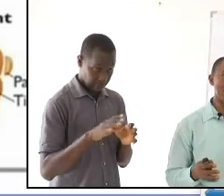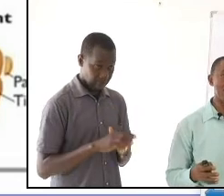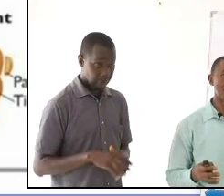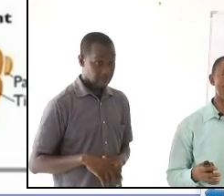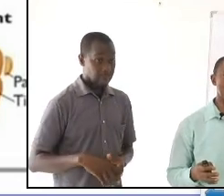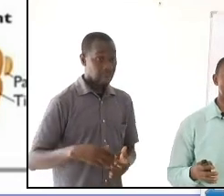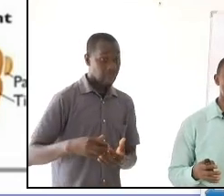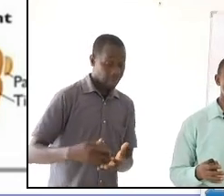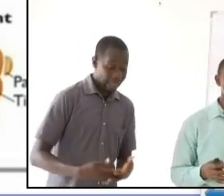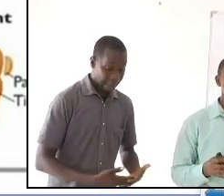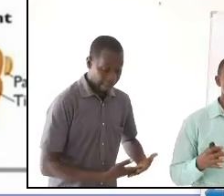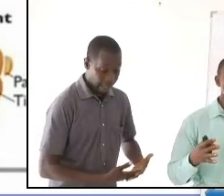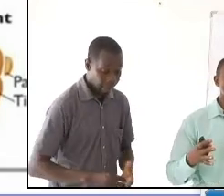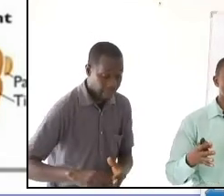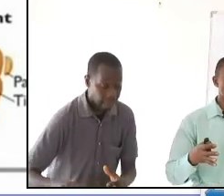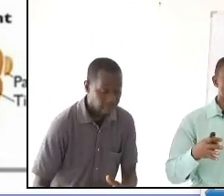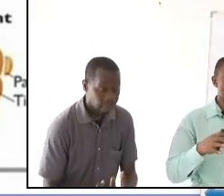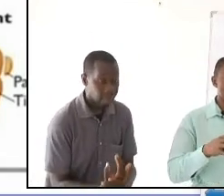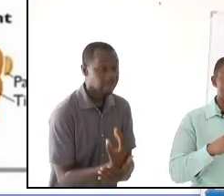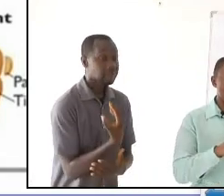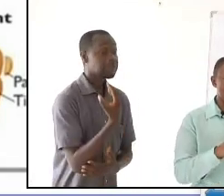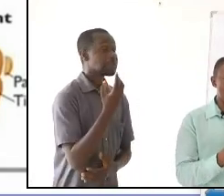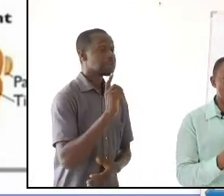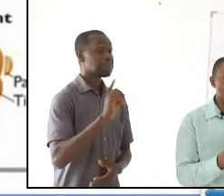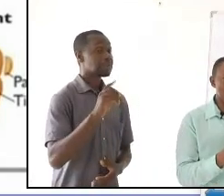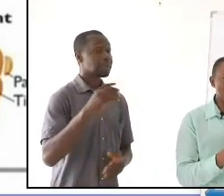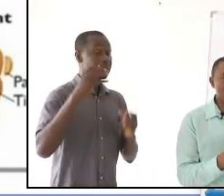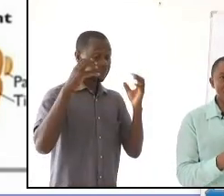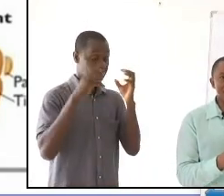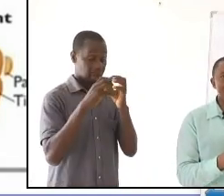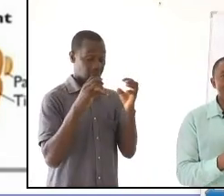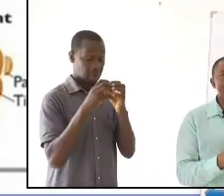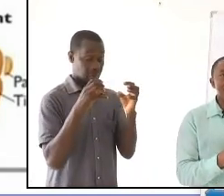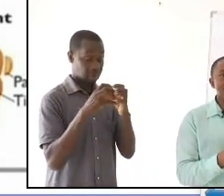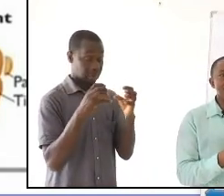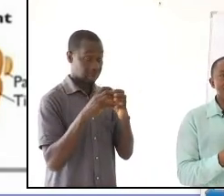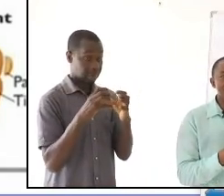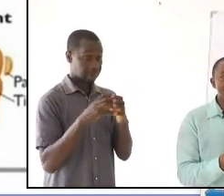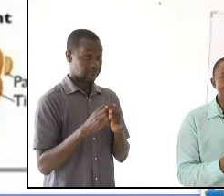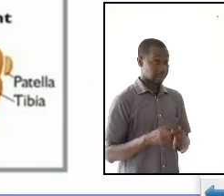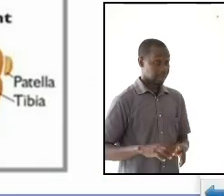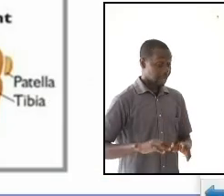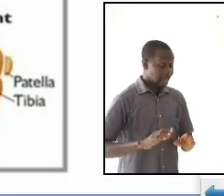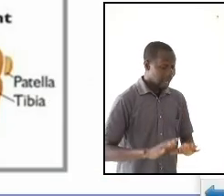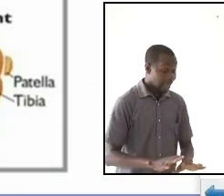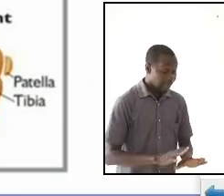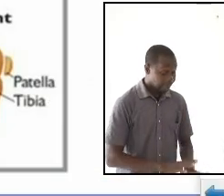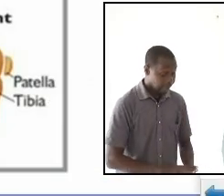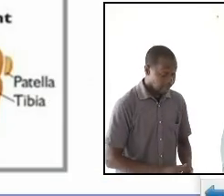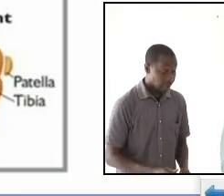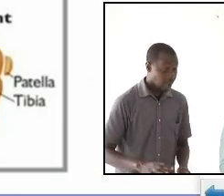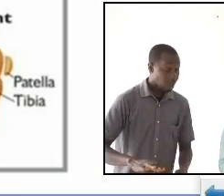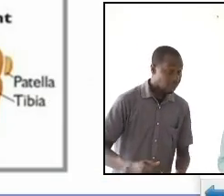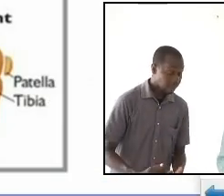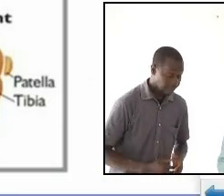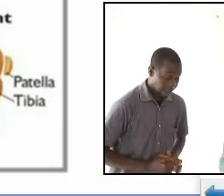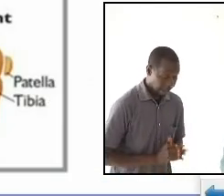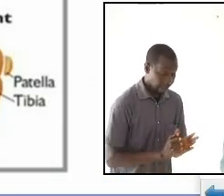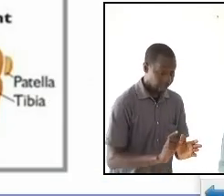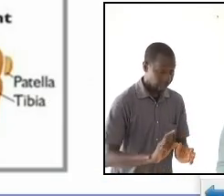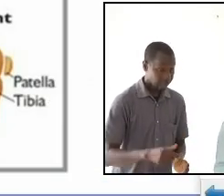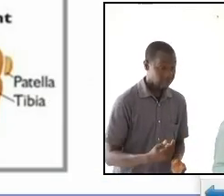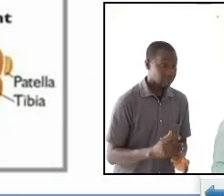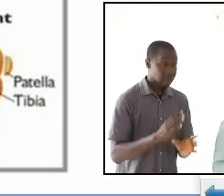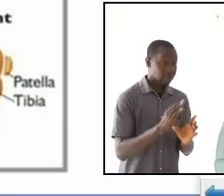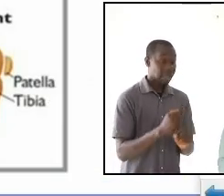when the baby was developing, these bones were not all joined together. And it remains like that until the baby is born. That is